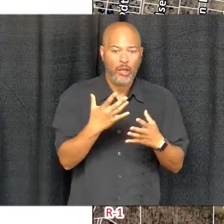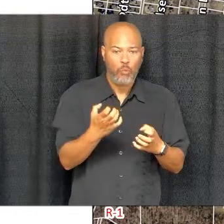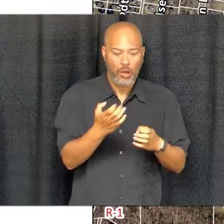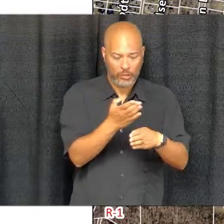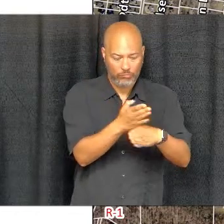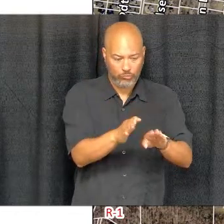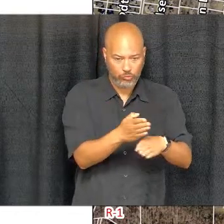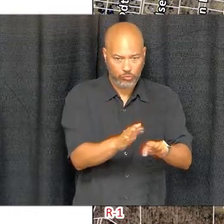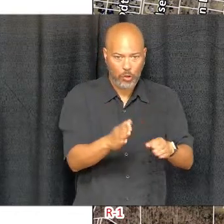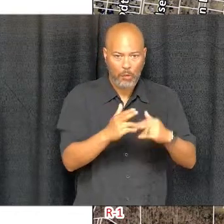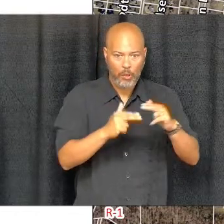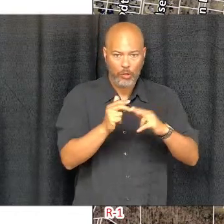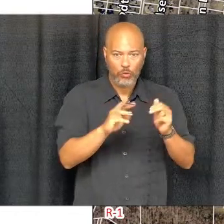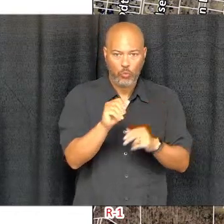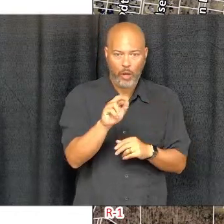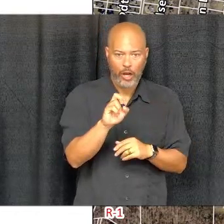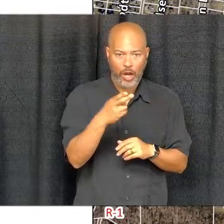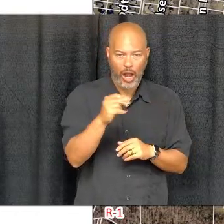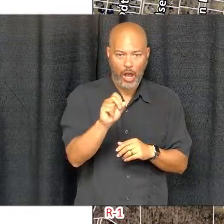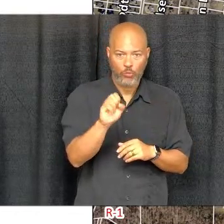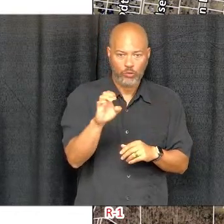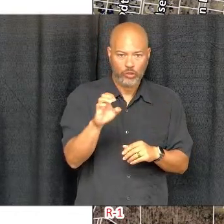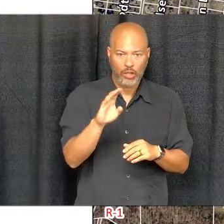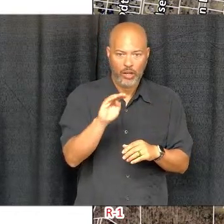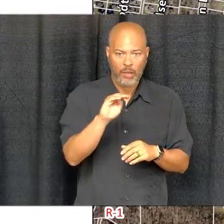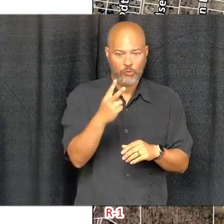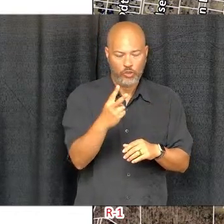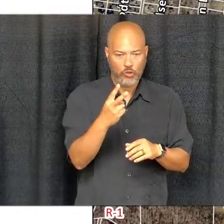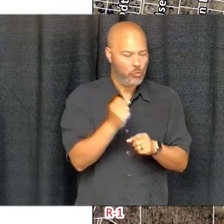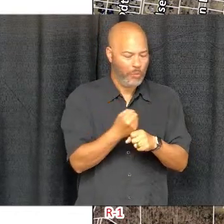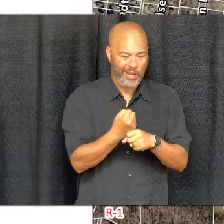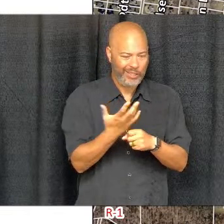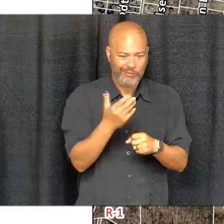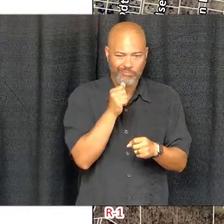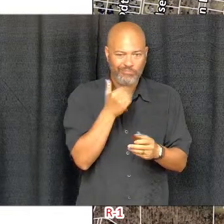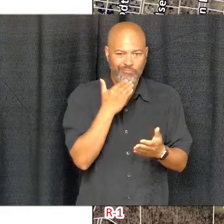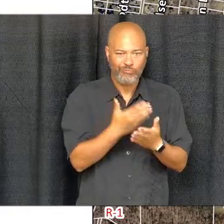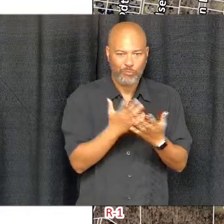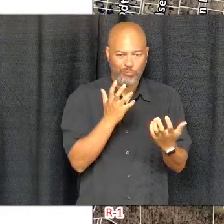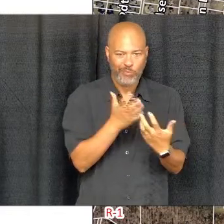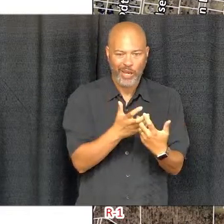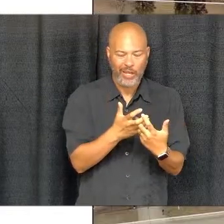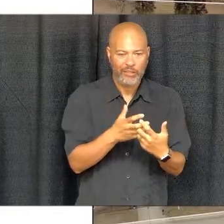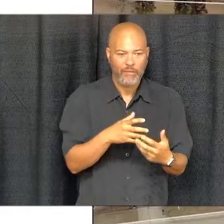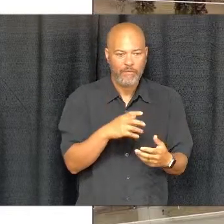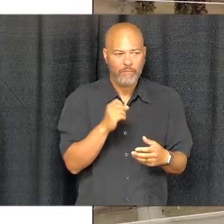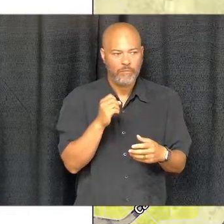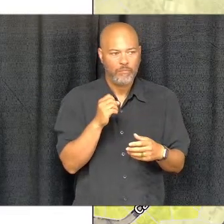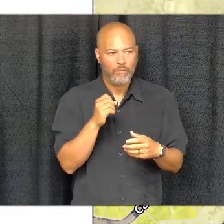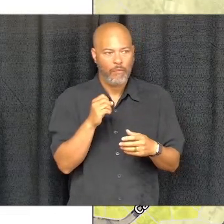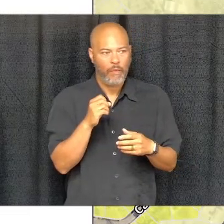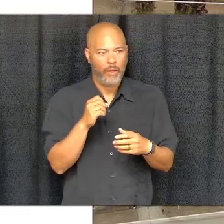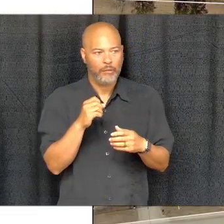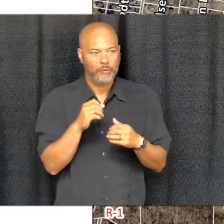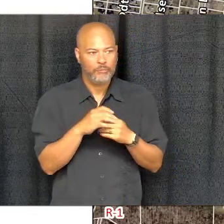subdivide to build a warehouse, and the setbacks of the M2 make the site impractical. So in other words,